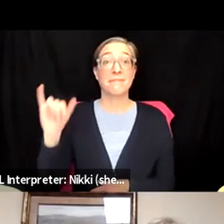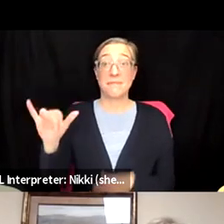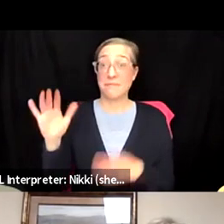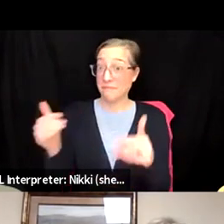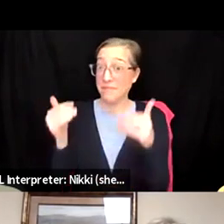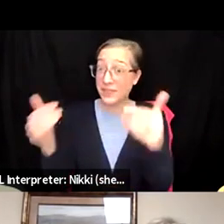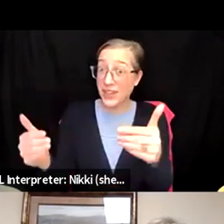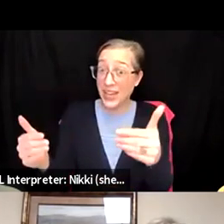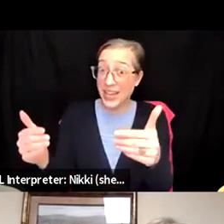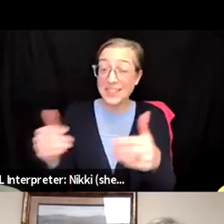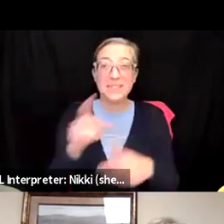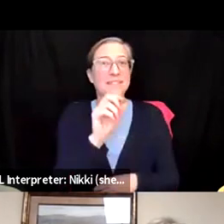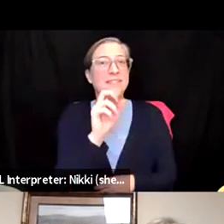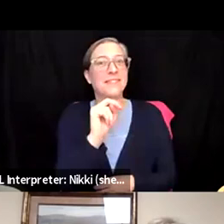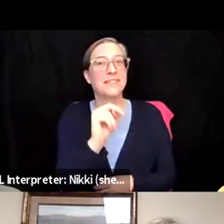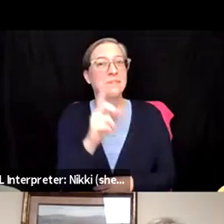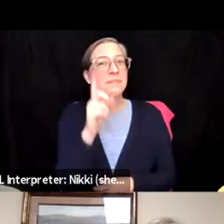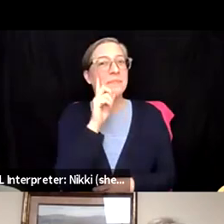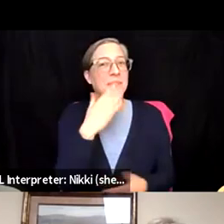Sounds good.